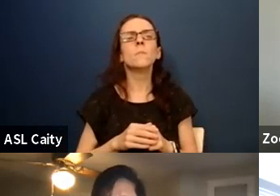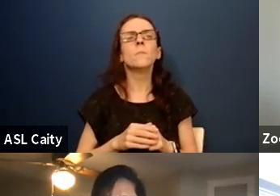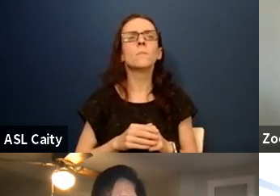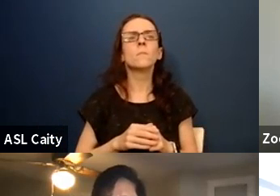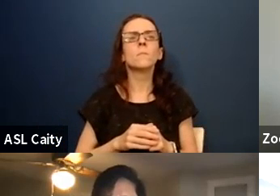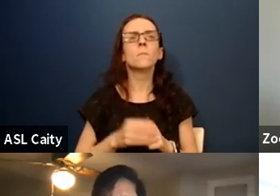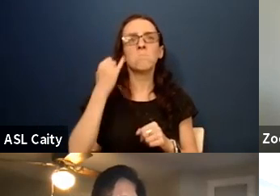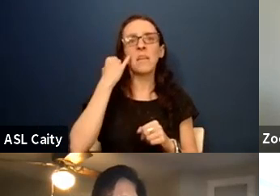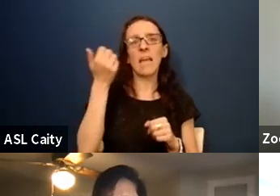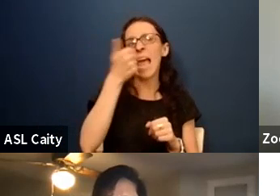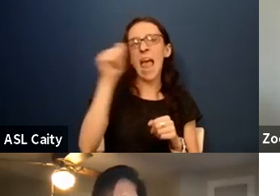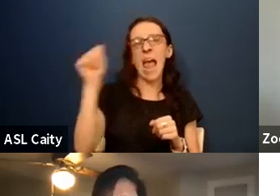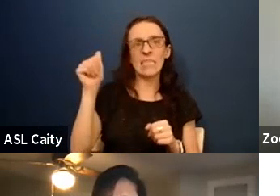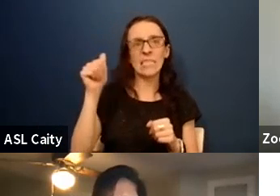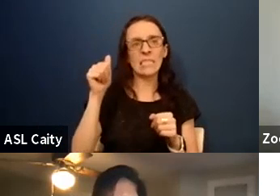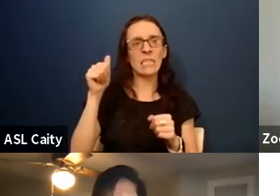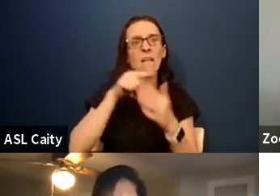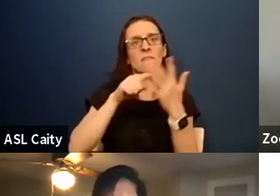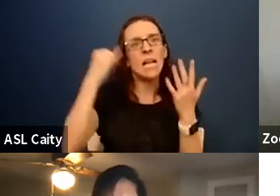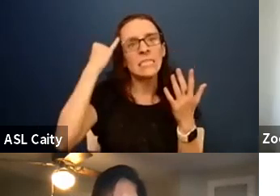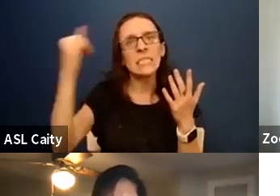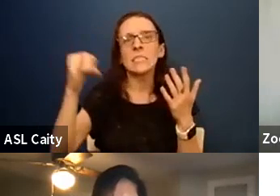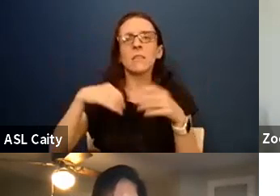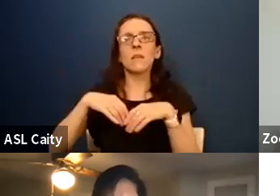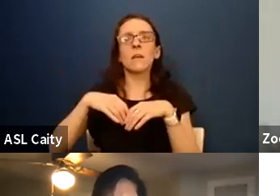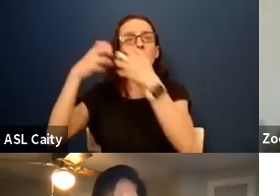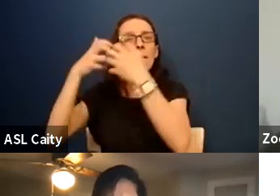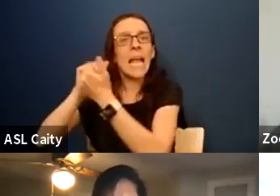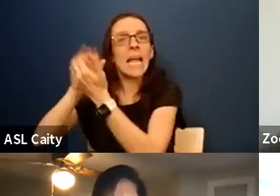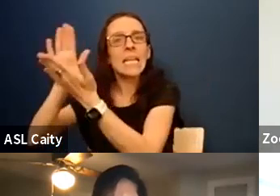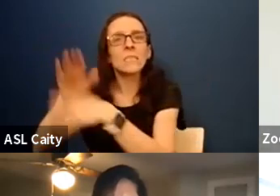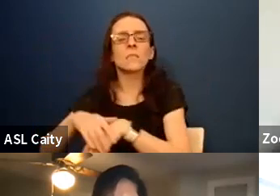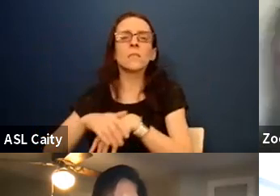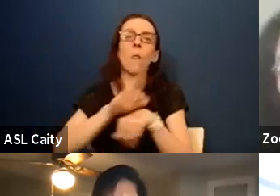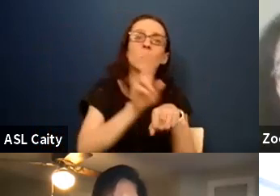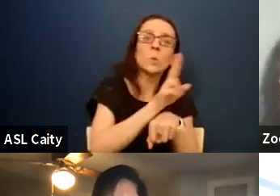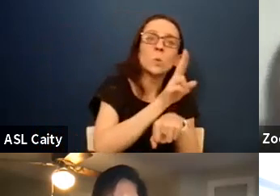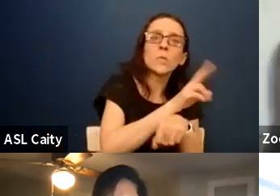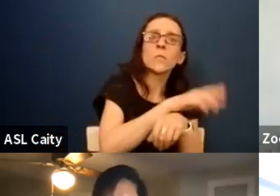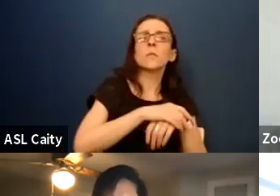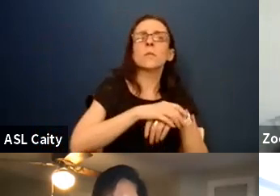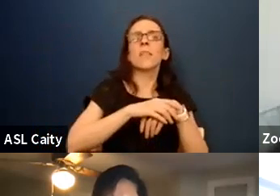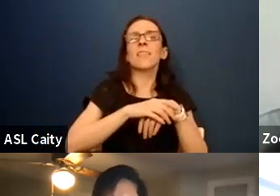any of these areas are segmenting the mechanics, the use or not of an